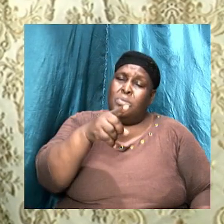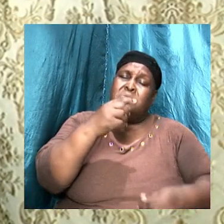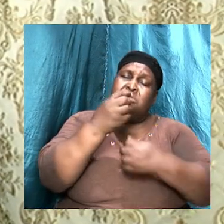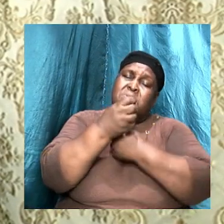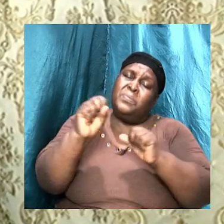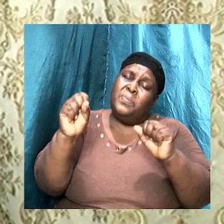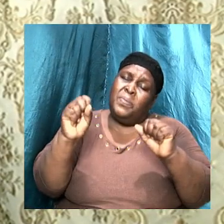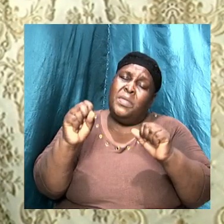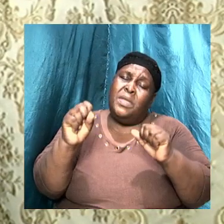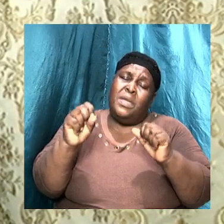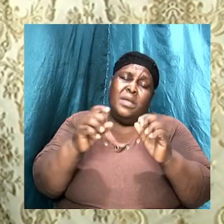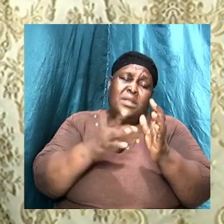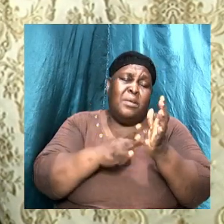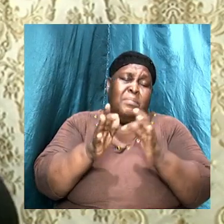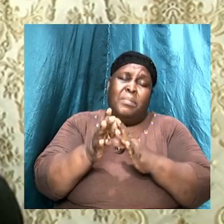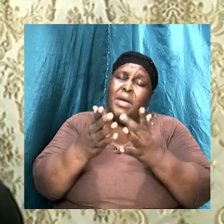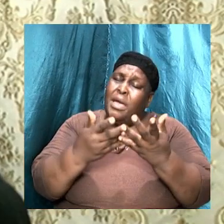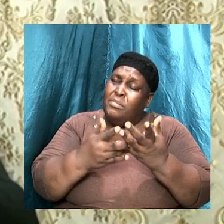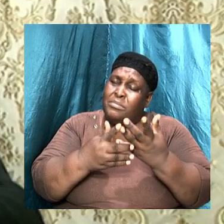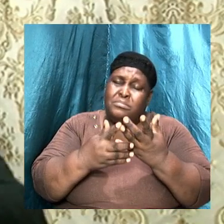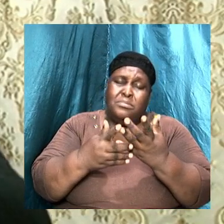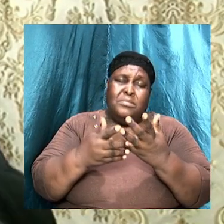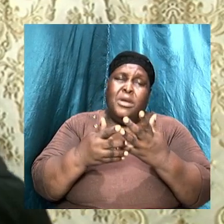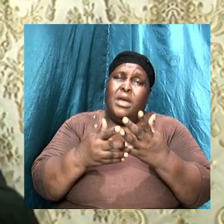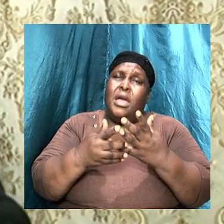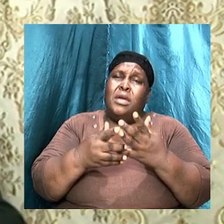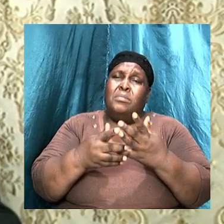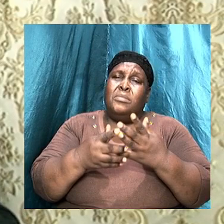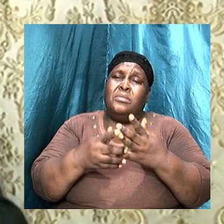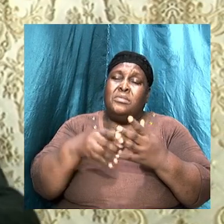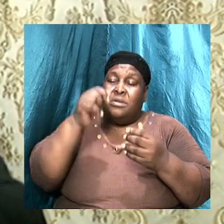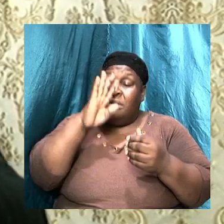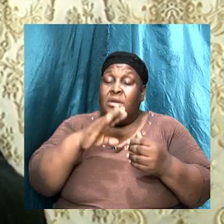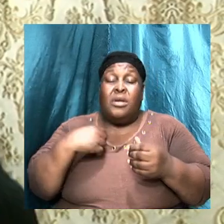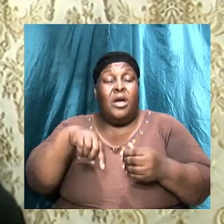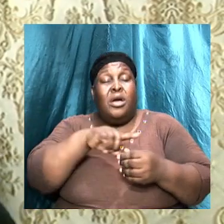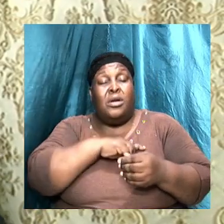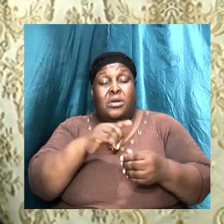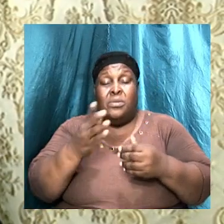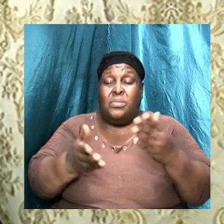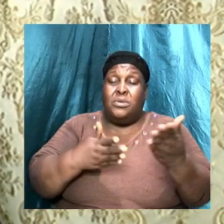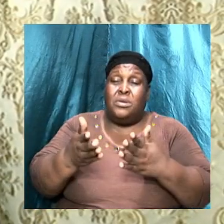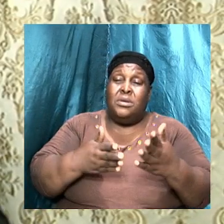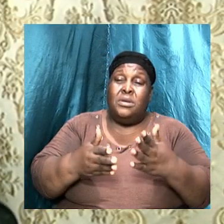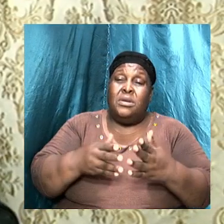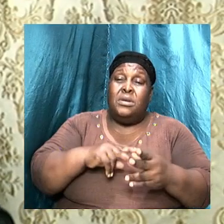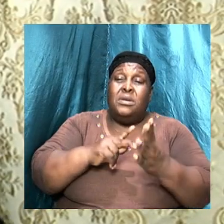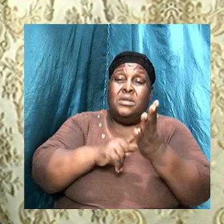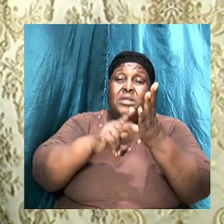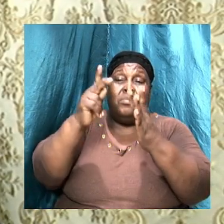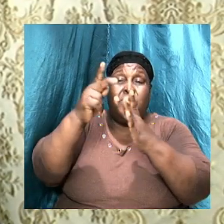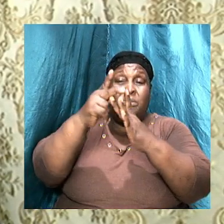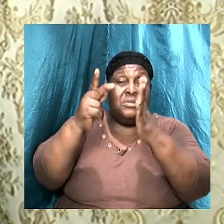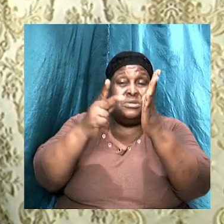The Bible does not teach. Look here, you see, God, the God that we serve, He is a principal God.